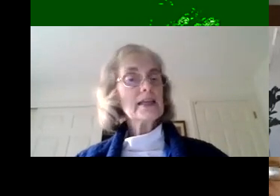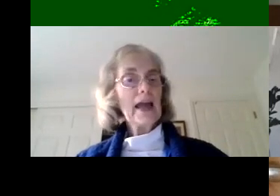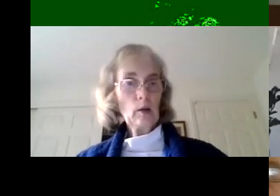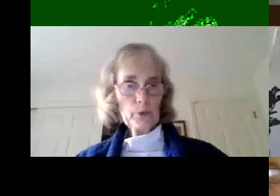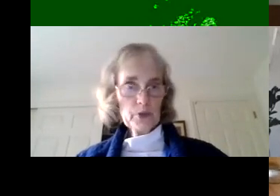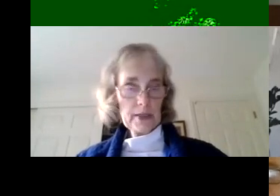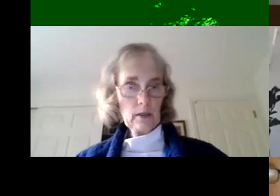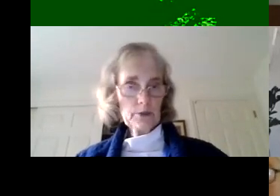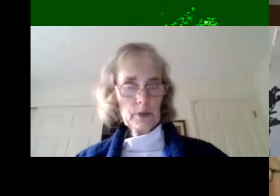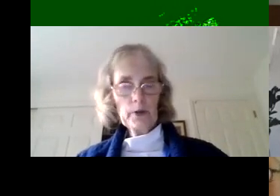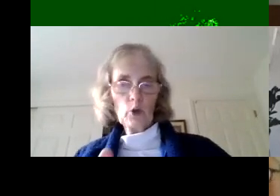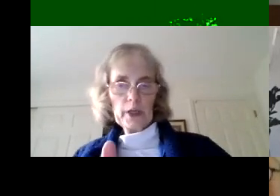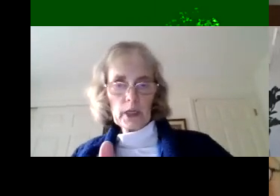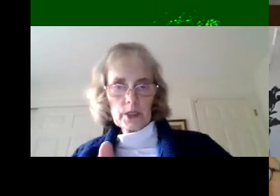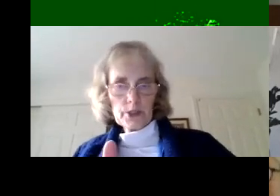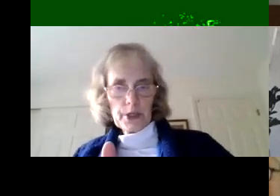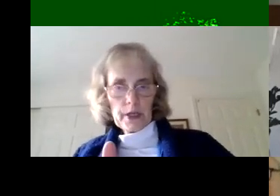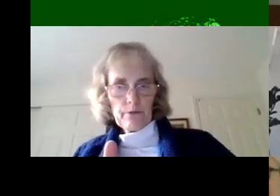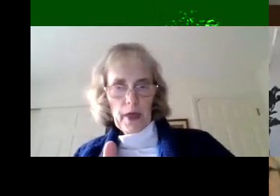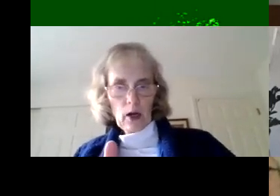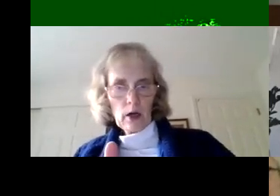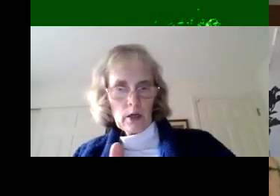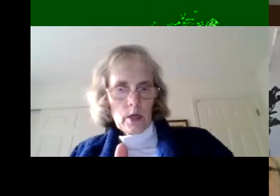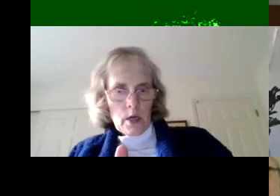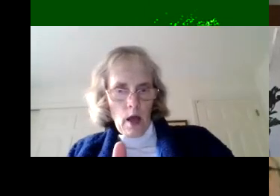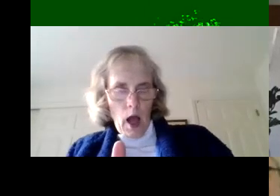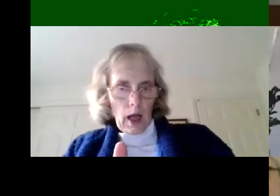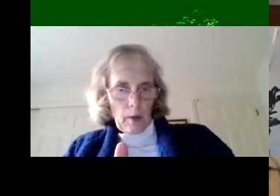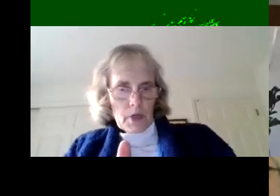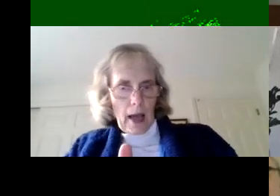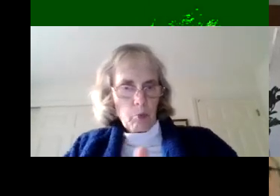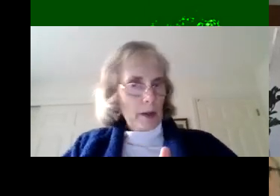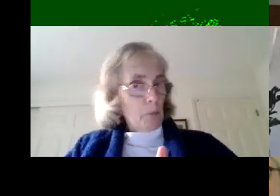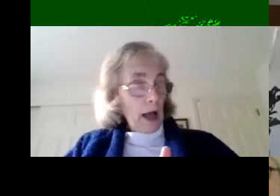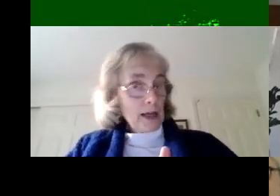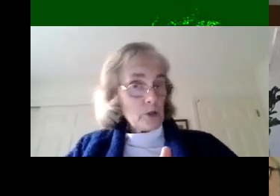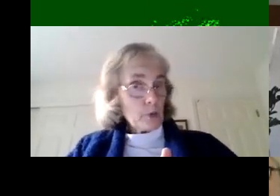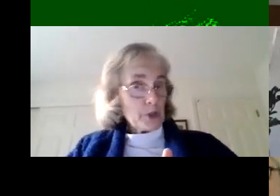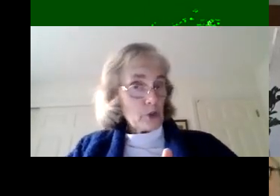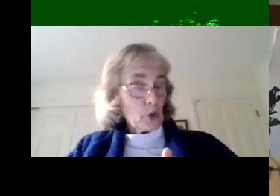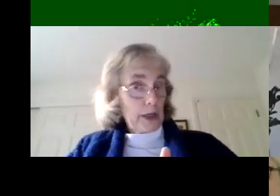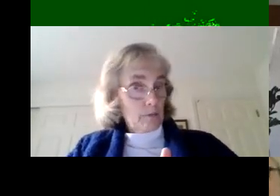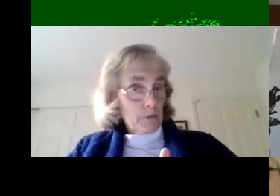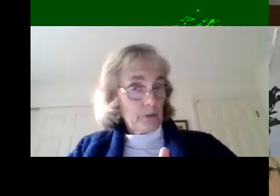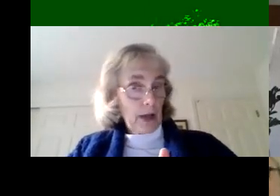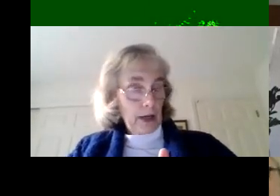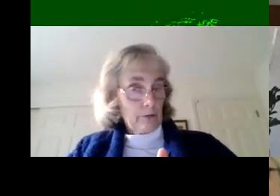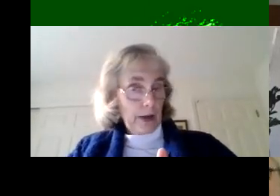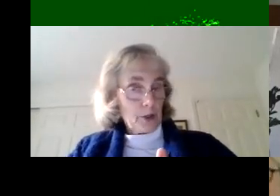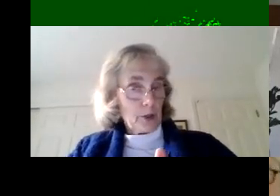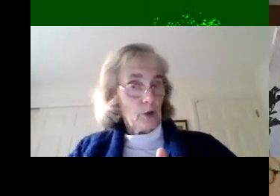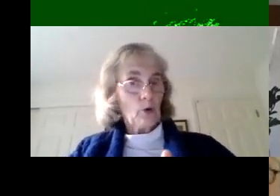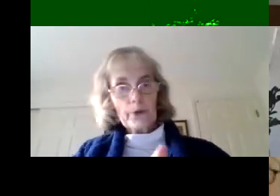at T helper cells, and they're looking to see if they are type 1 biased, which is good in